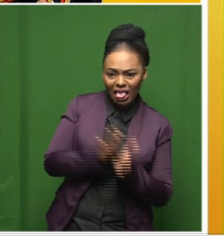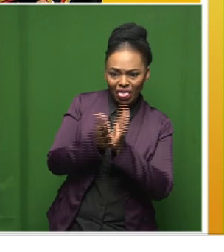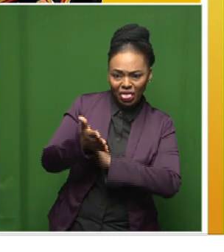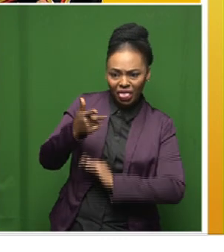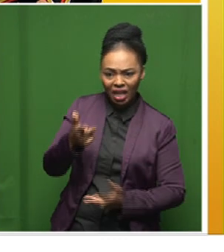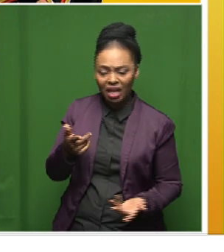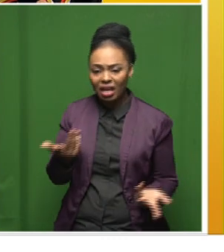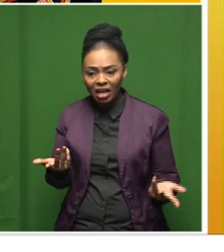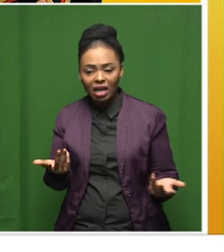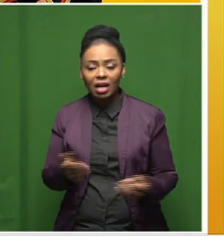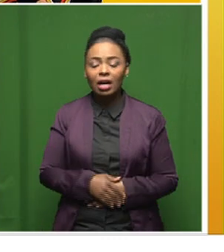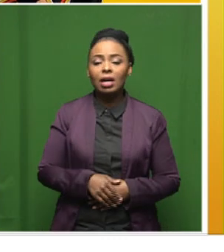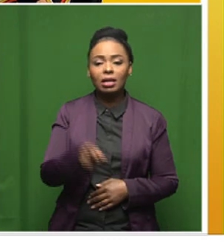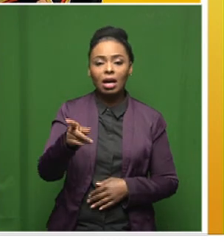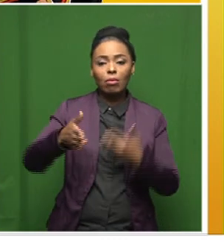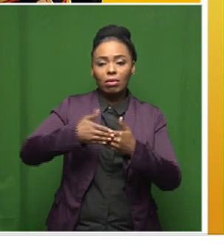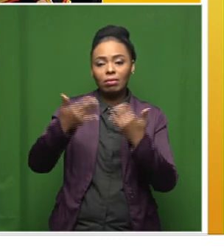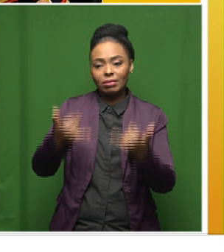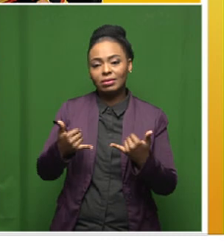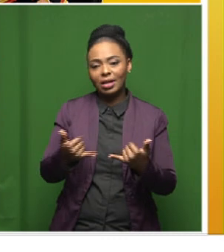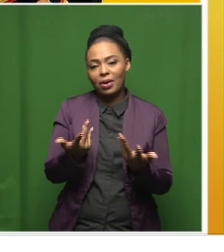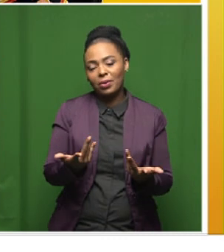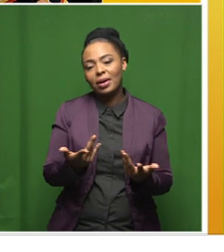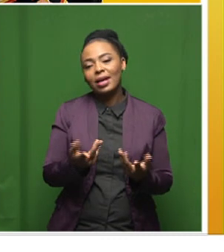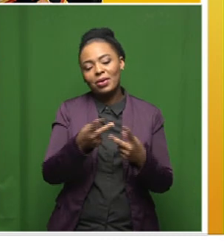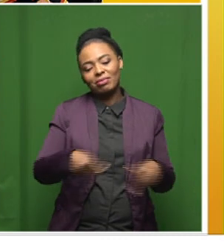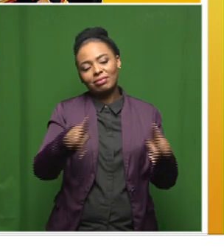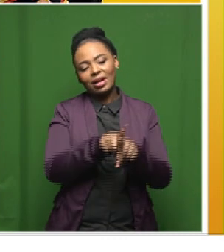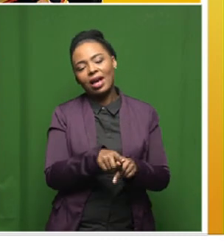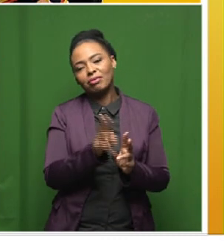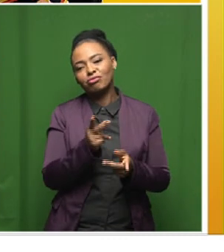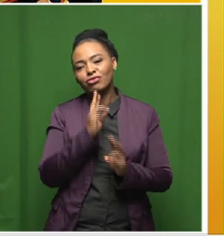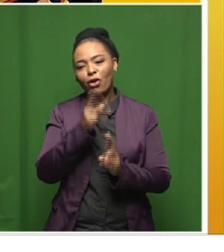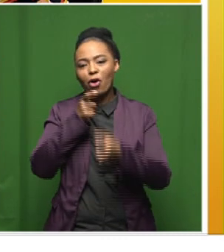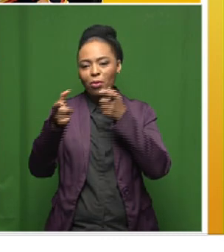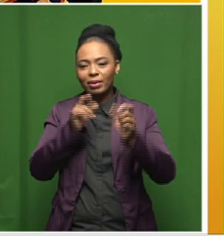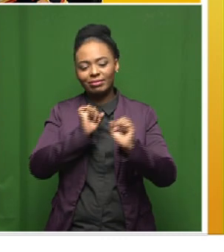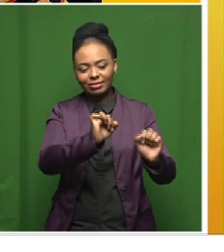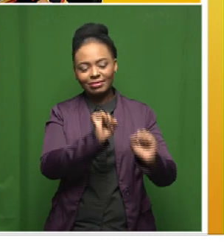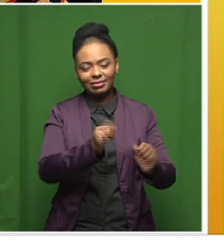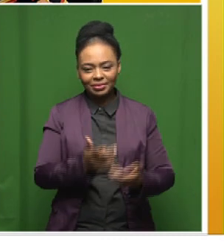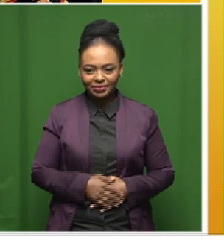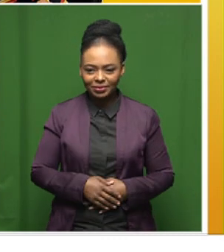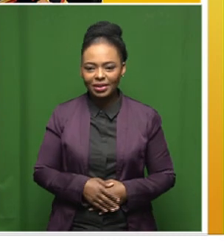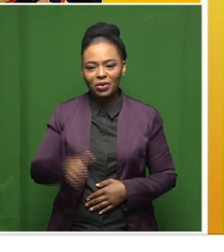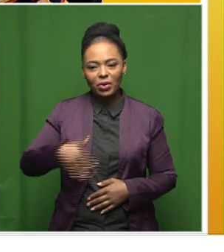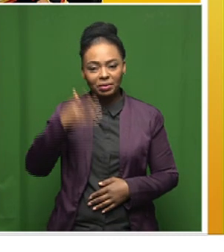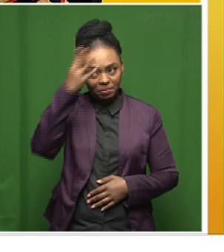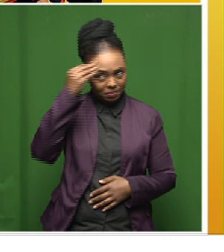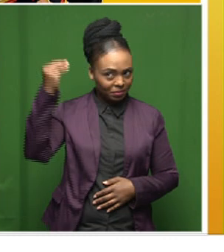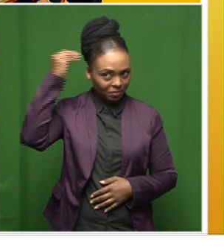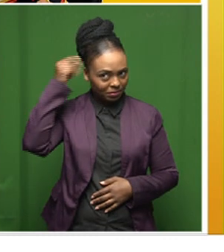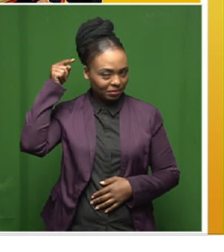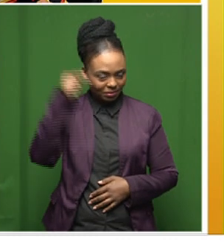as you close, to our panel, your closing remarks for us, that you want people to take away from this